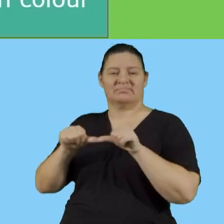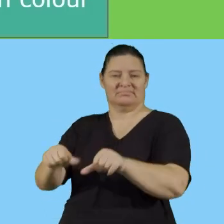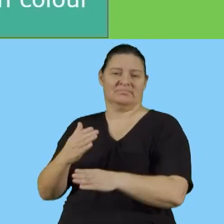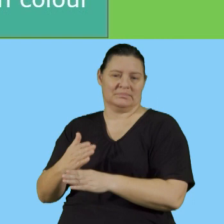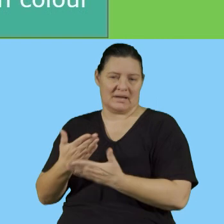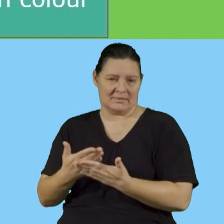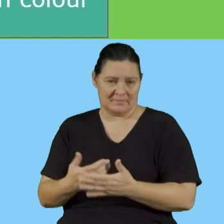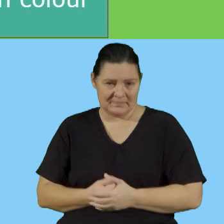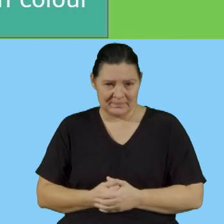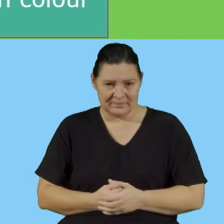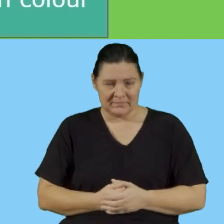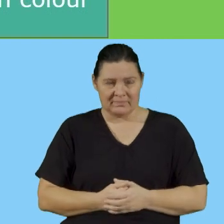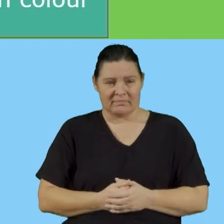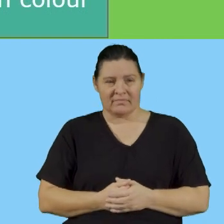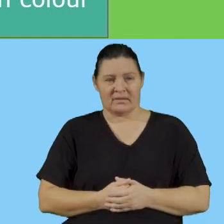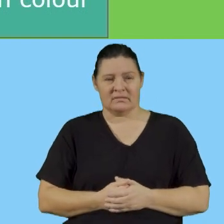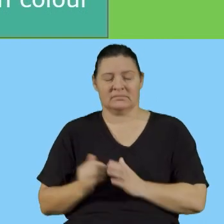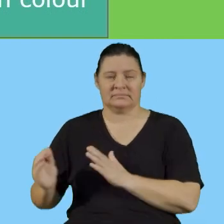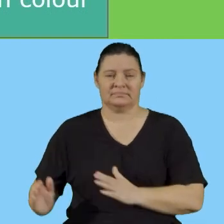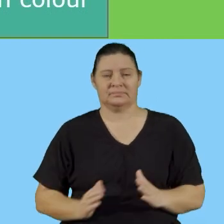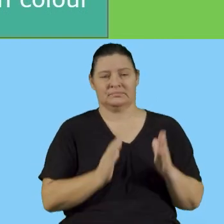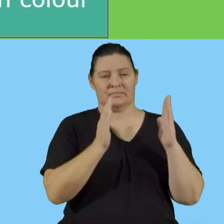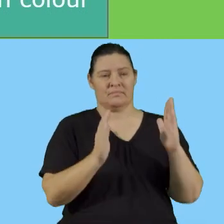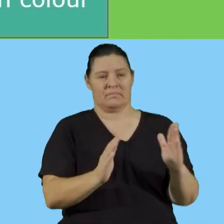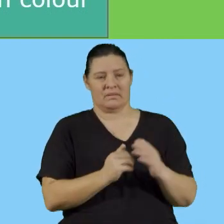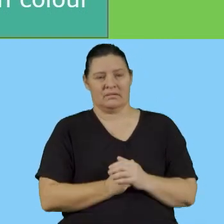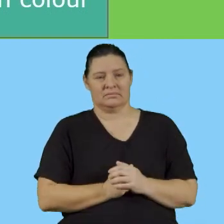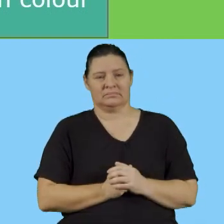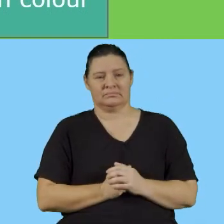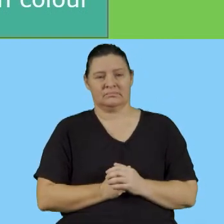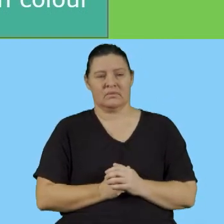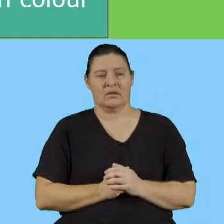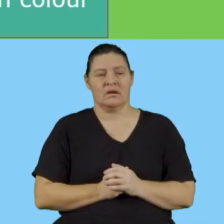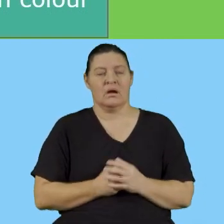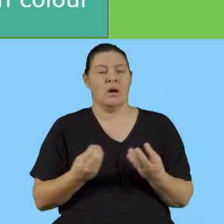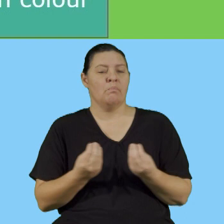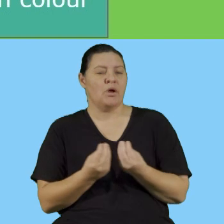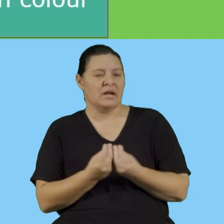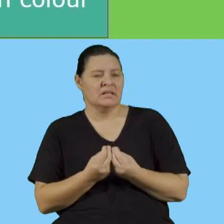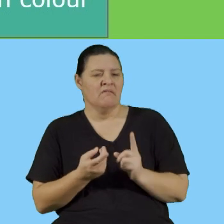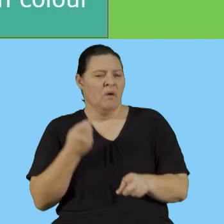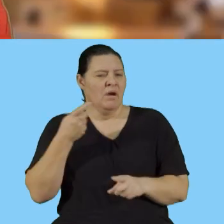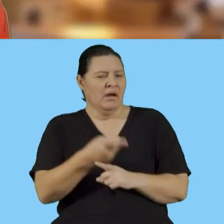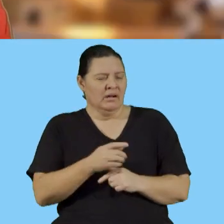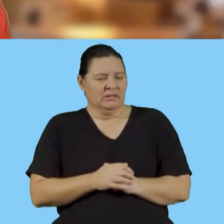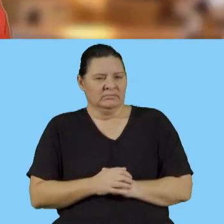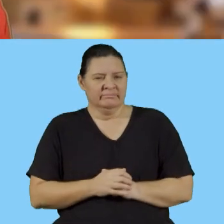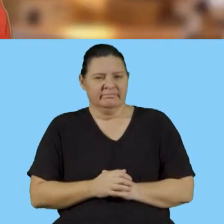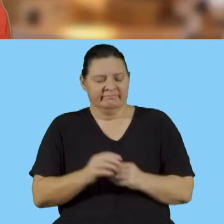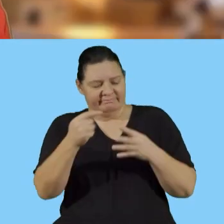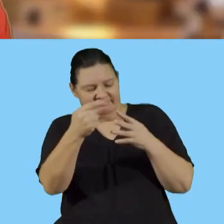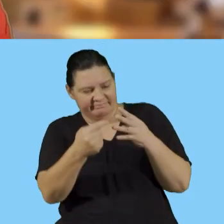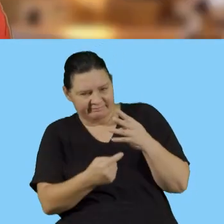tasks. Right, then we are going to move on to the products of photosynthesis. So after all that has